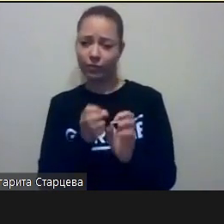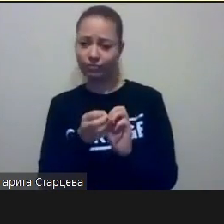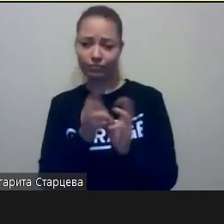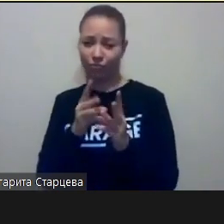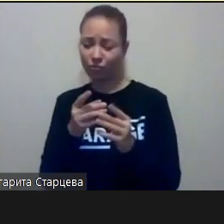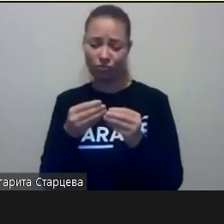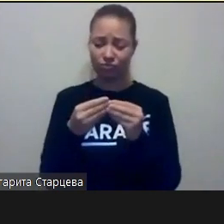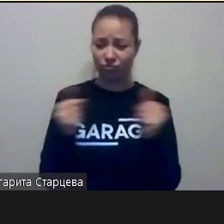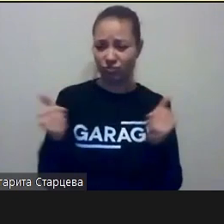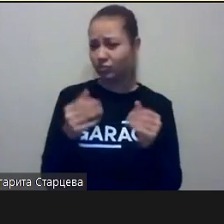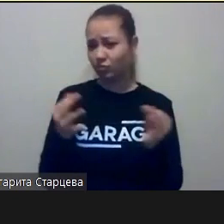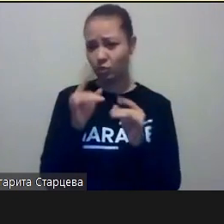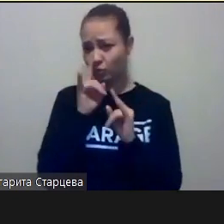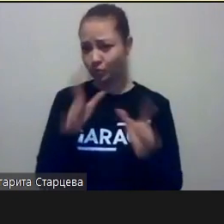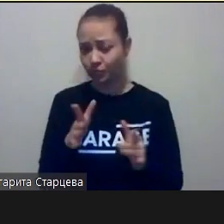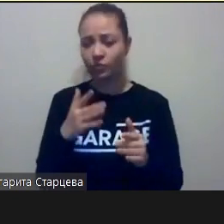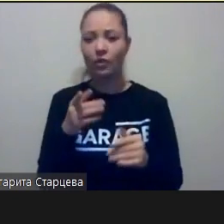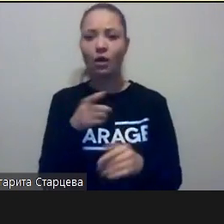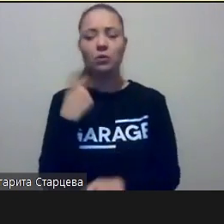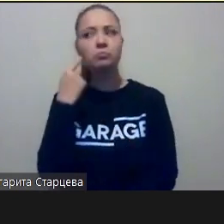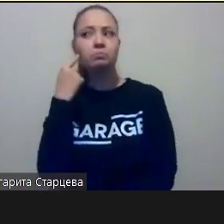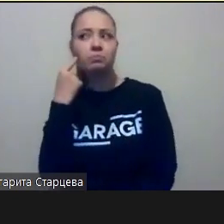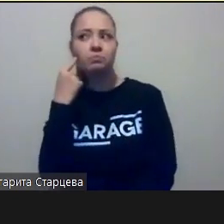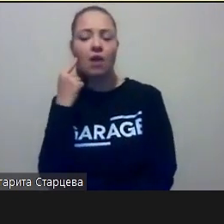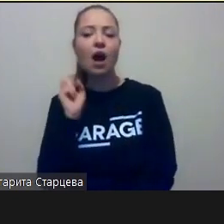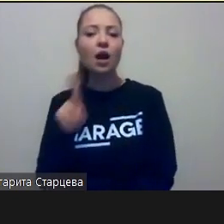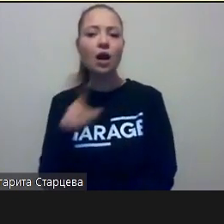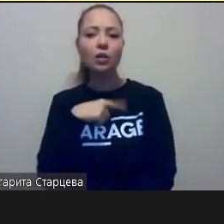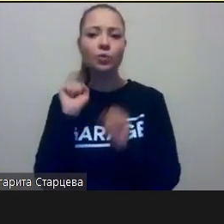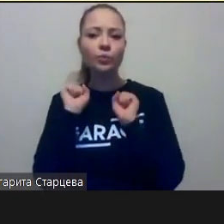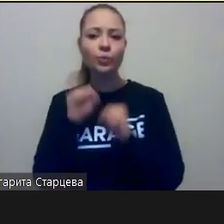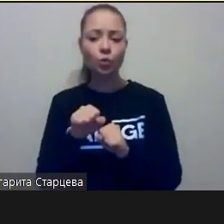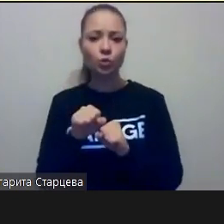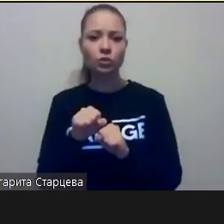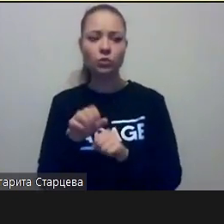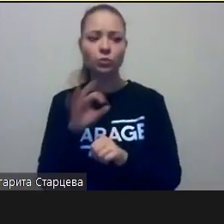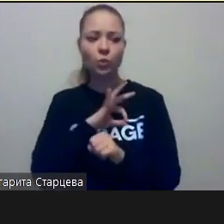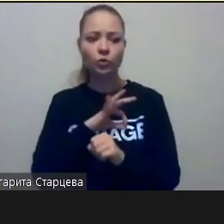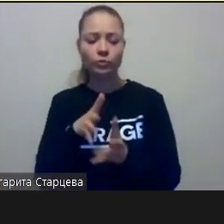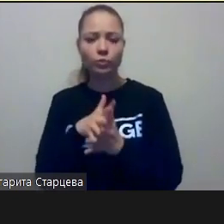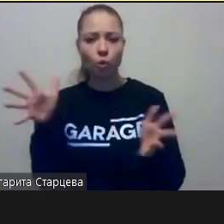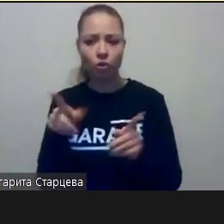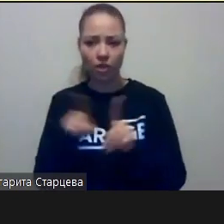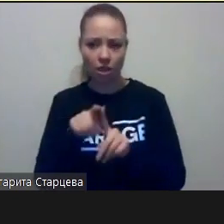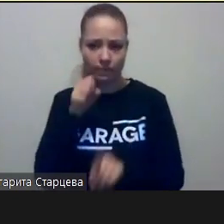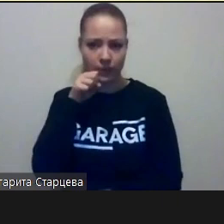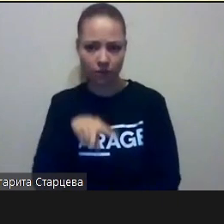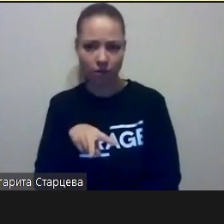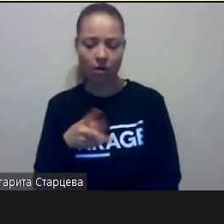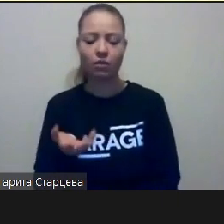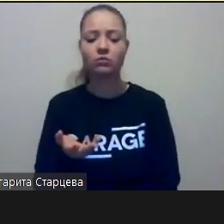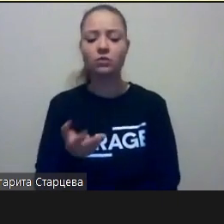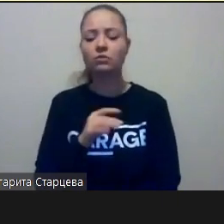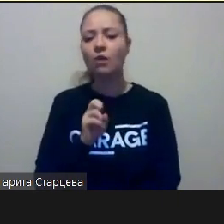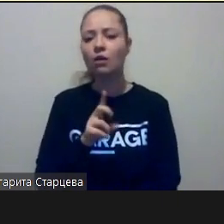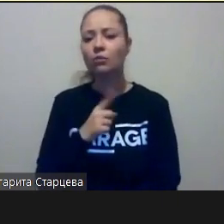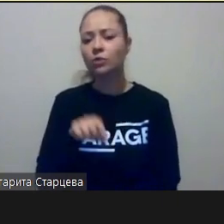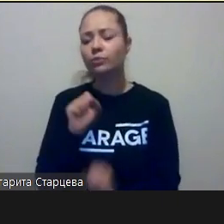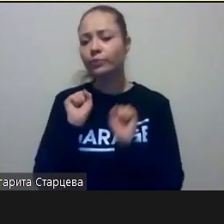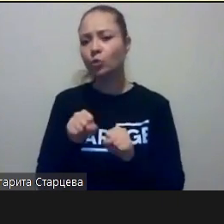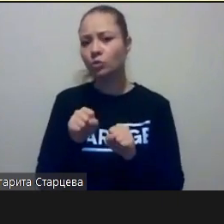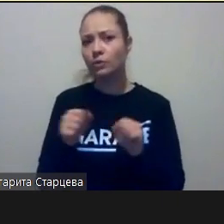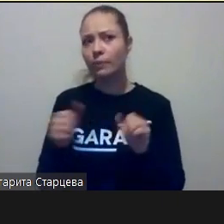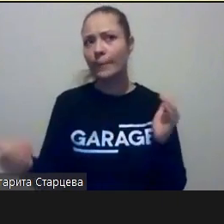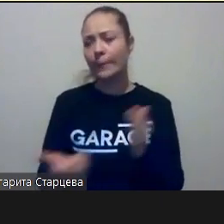re-speculate, reimagine the possibility of a social-political border together with the community has somehow